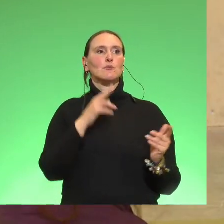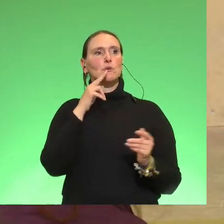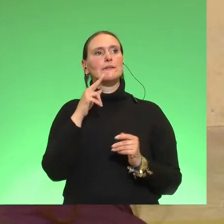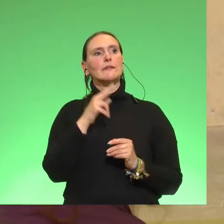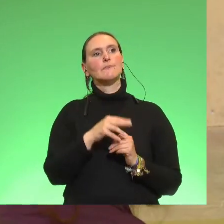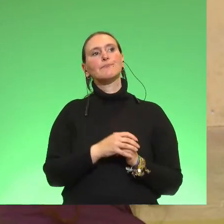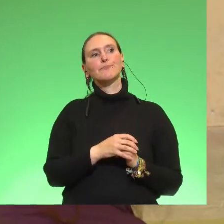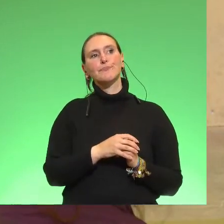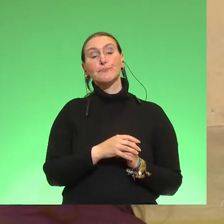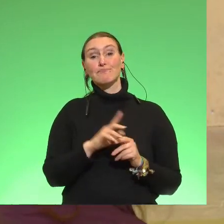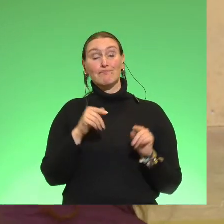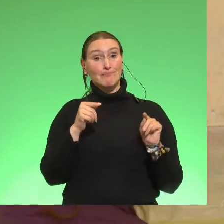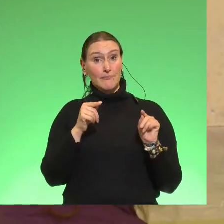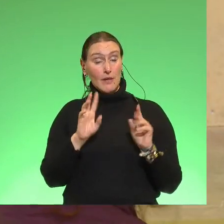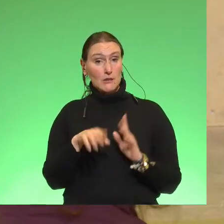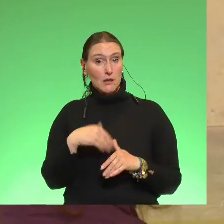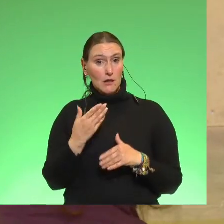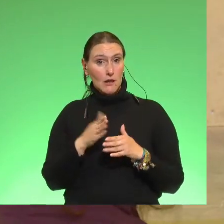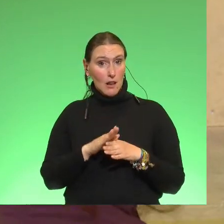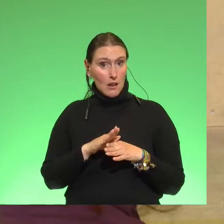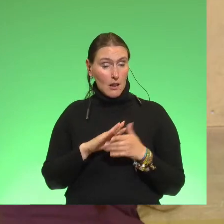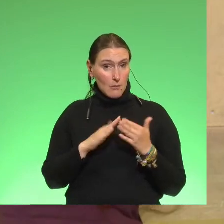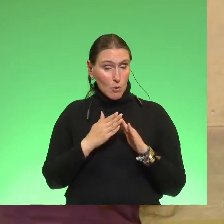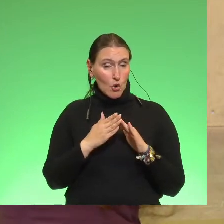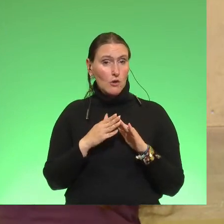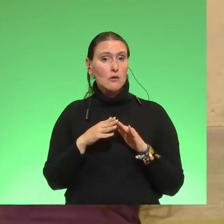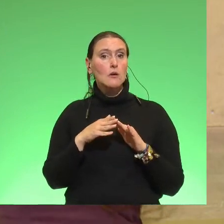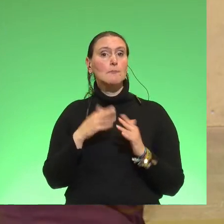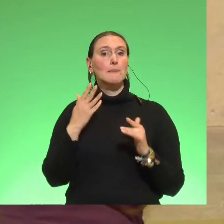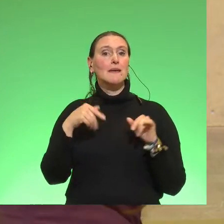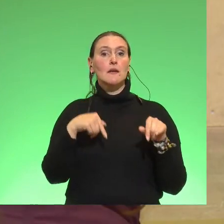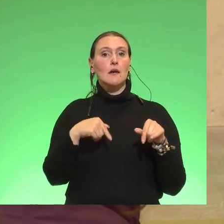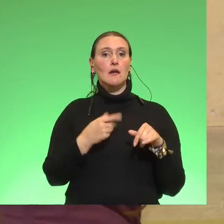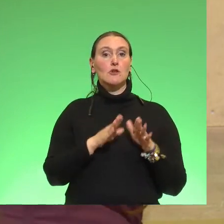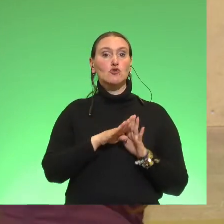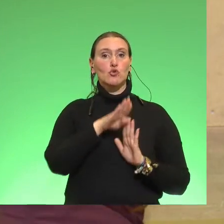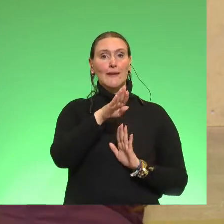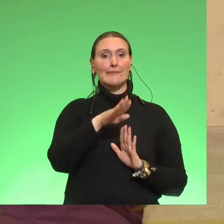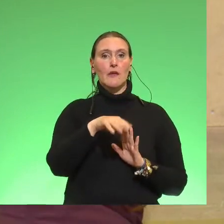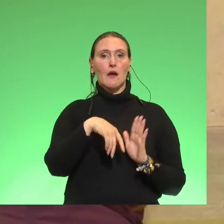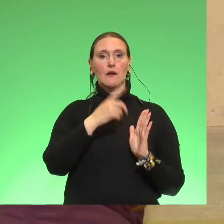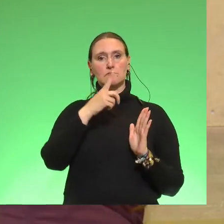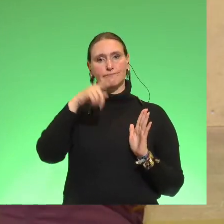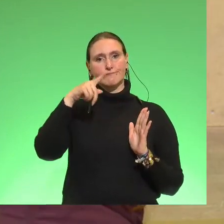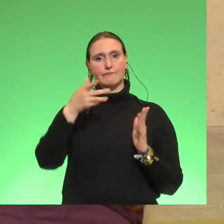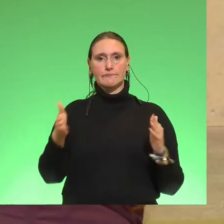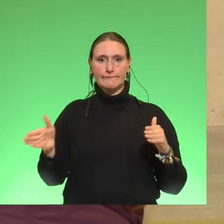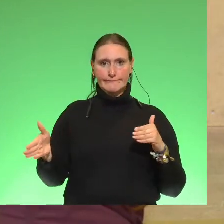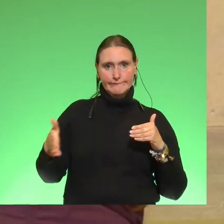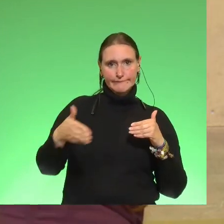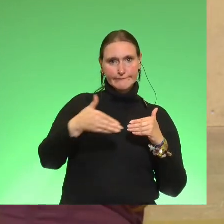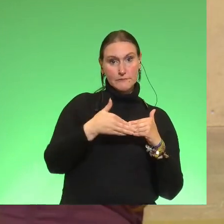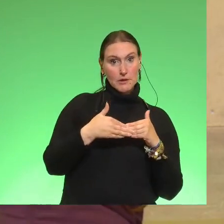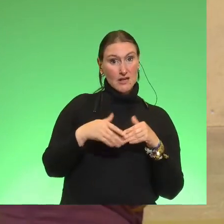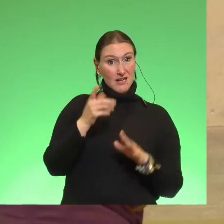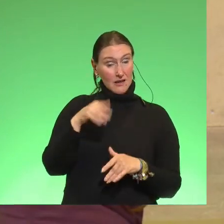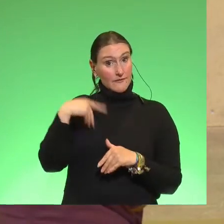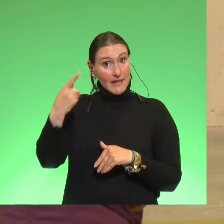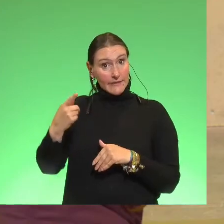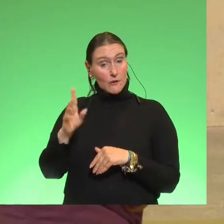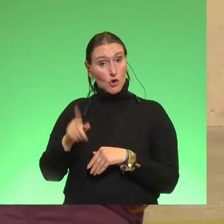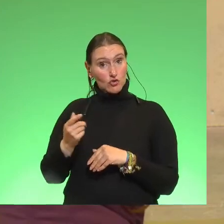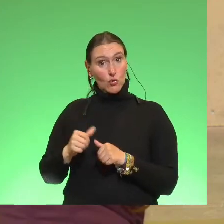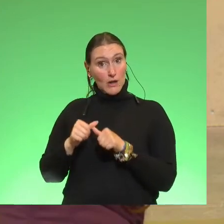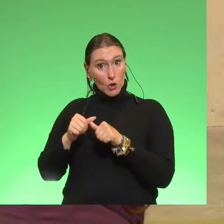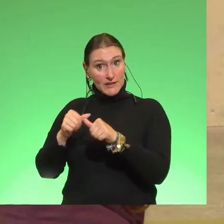the fact that lumbung will continue outside of the framework of documenta is maybe also an answer to your question, you know. It's kind of like